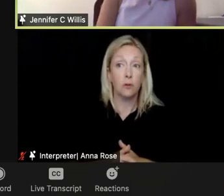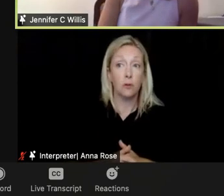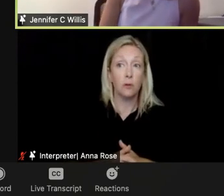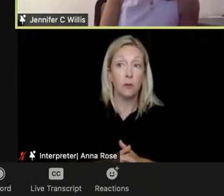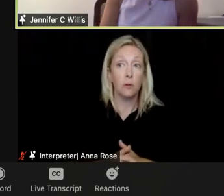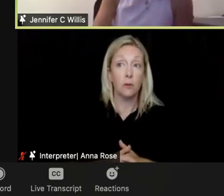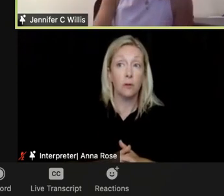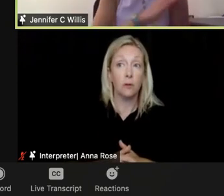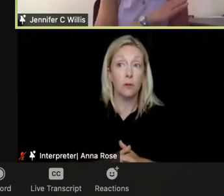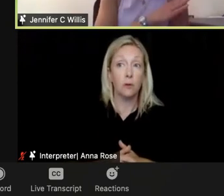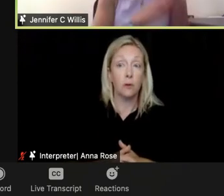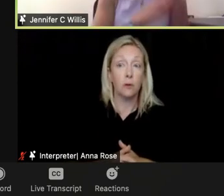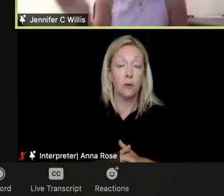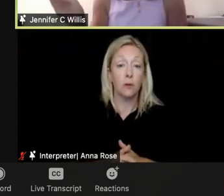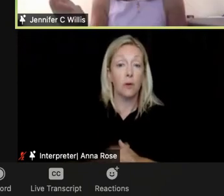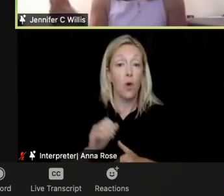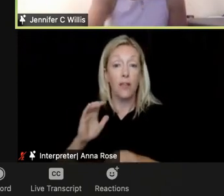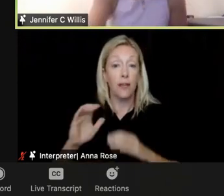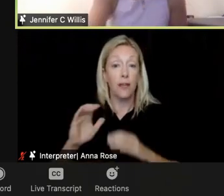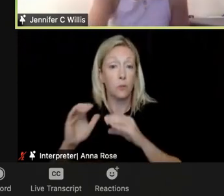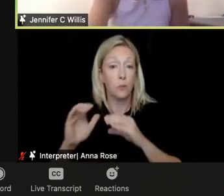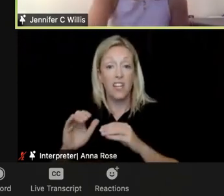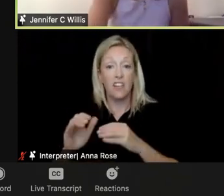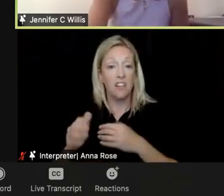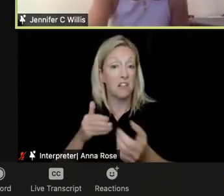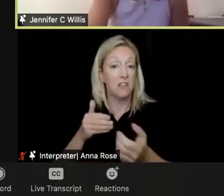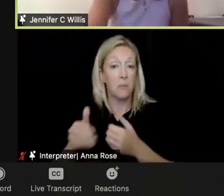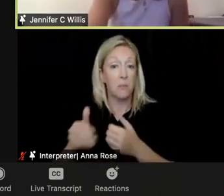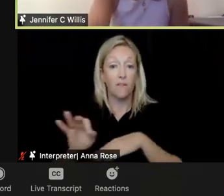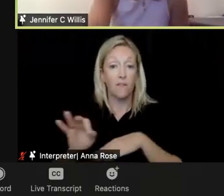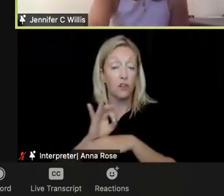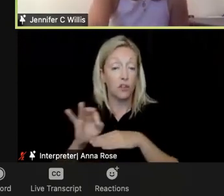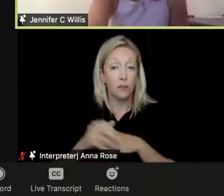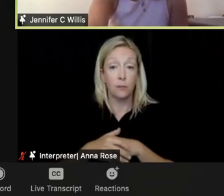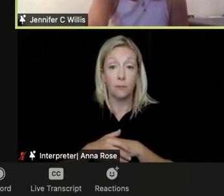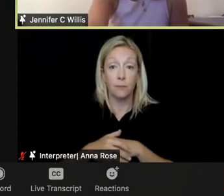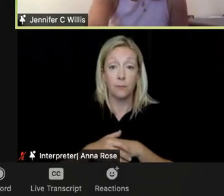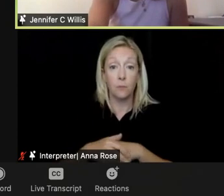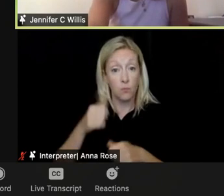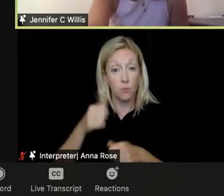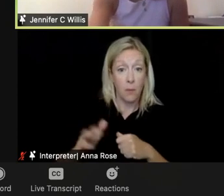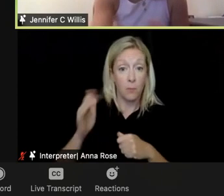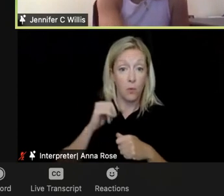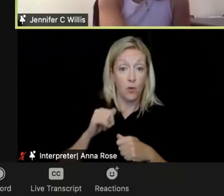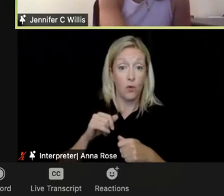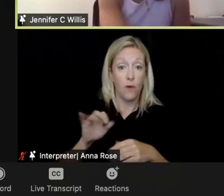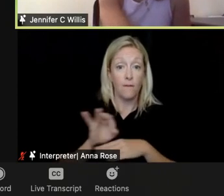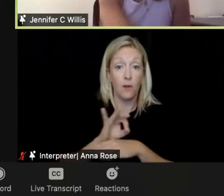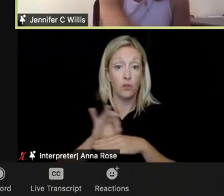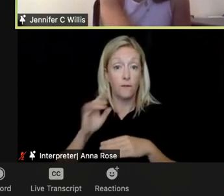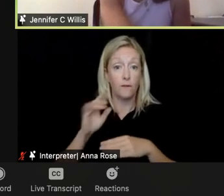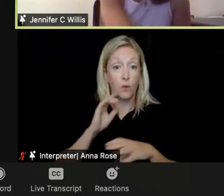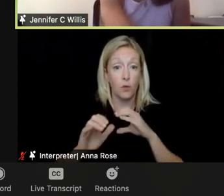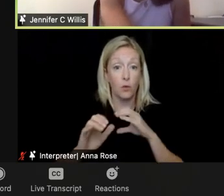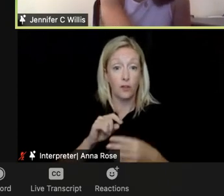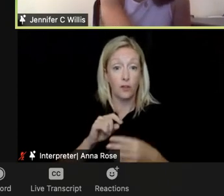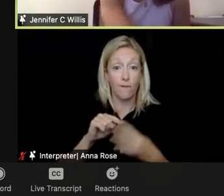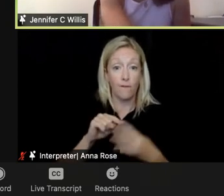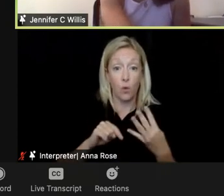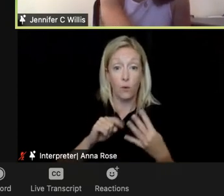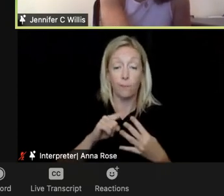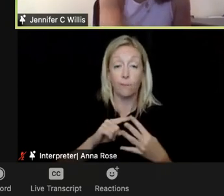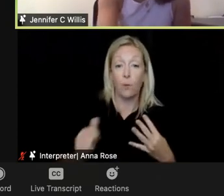Are they communicating across functions? As you saw before, there was 4 functions of communication: